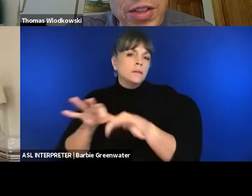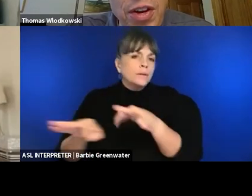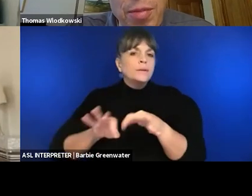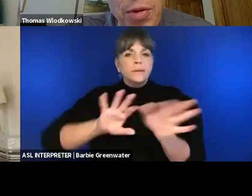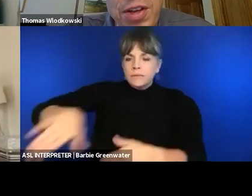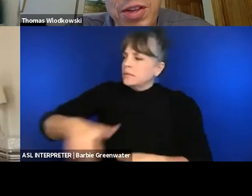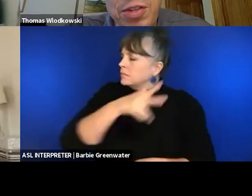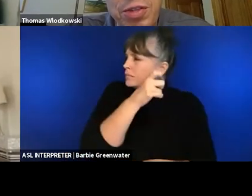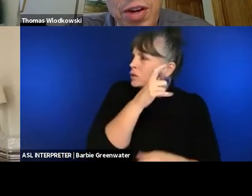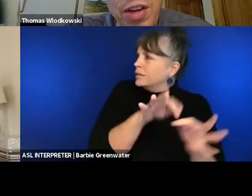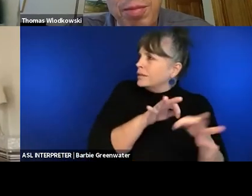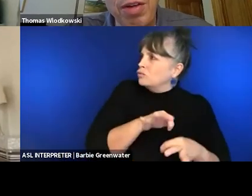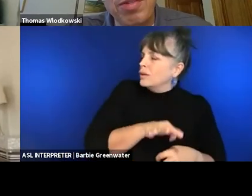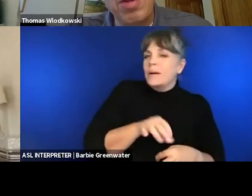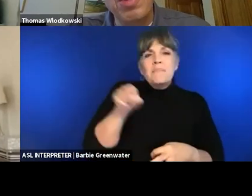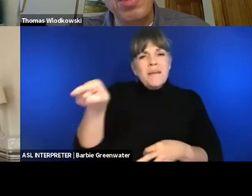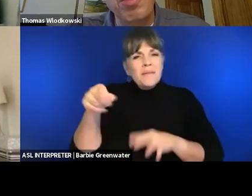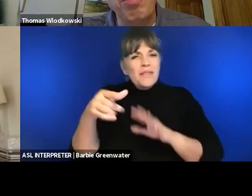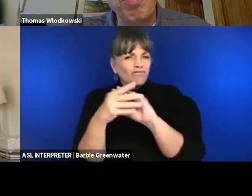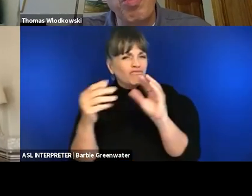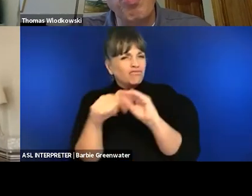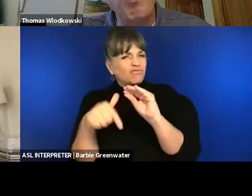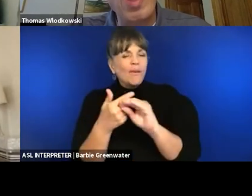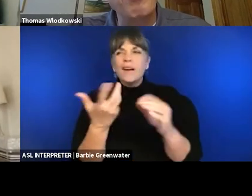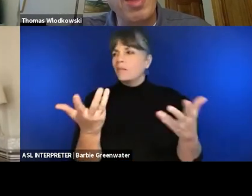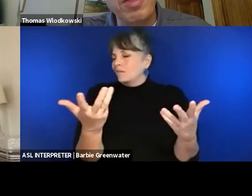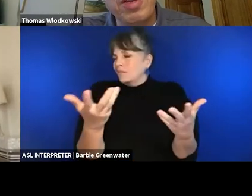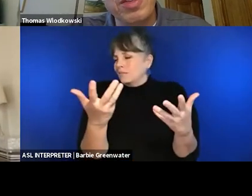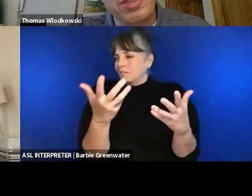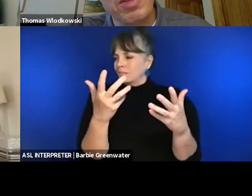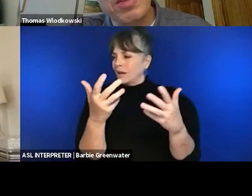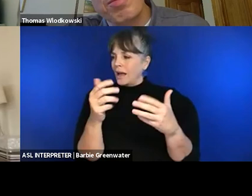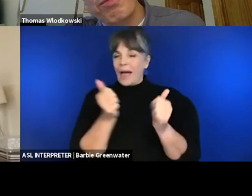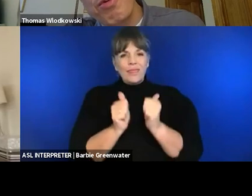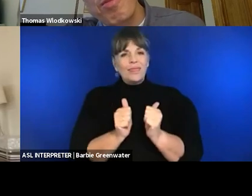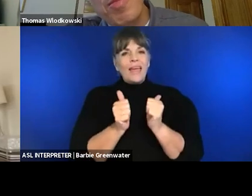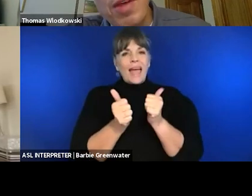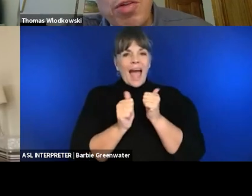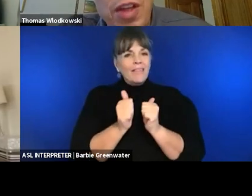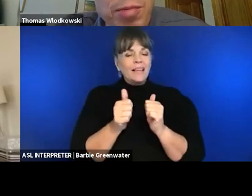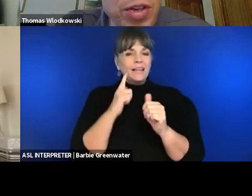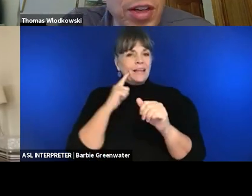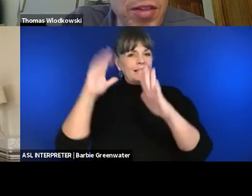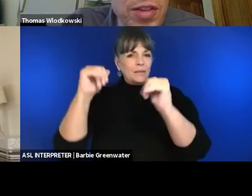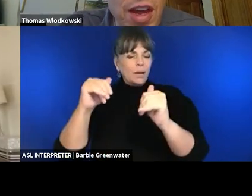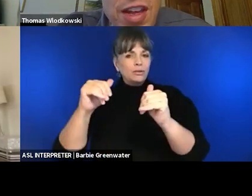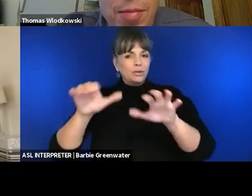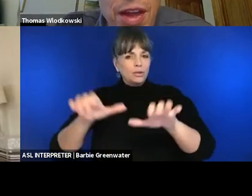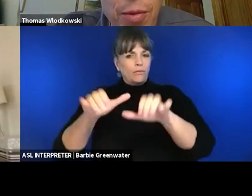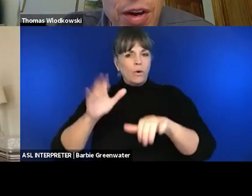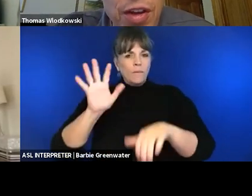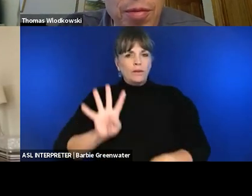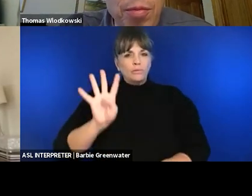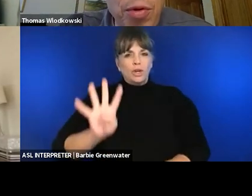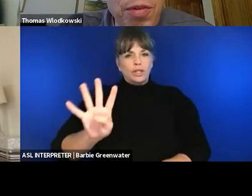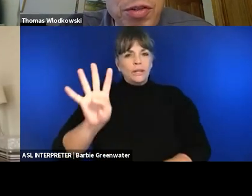the opening ceremony is talking about, how the athlete is expected to perform that's marching into the stadium. And